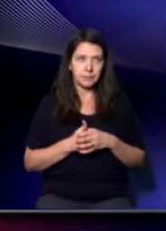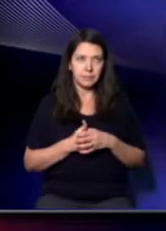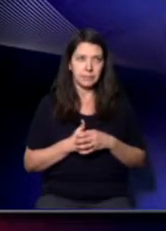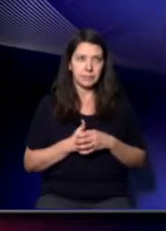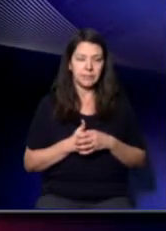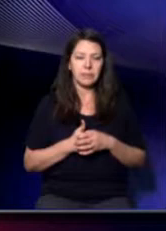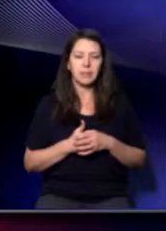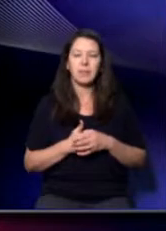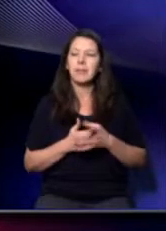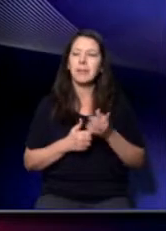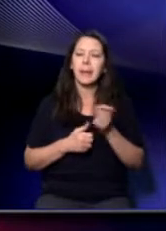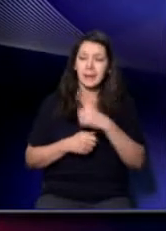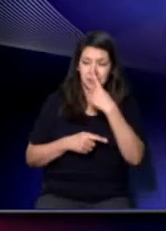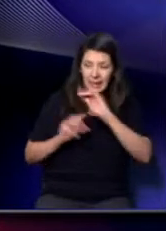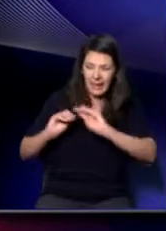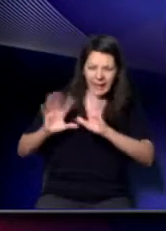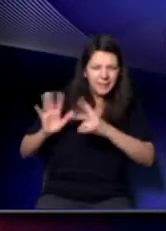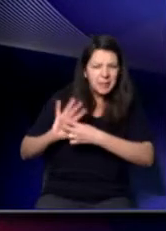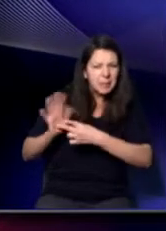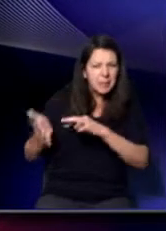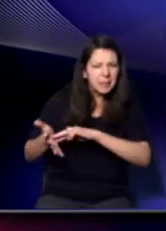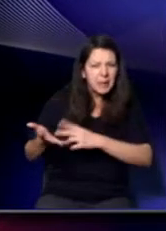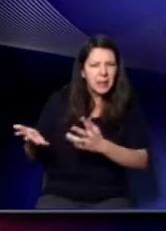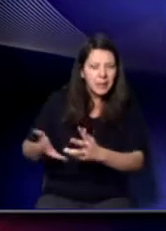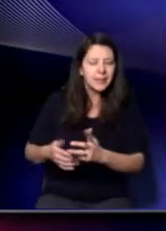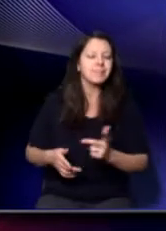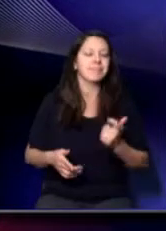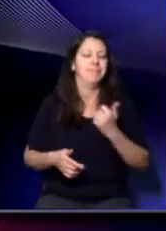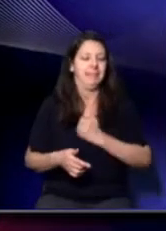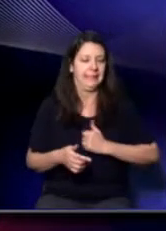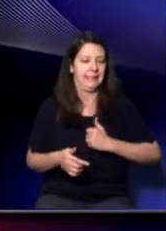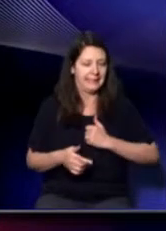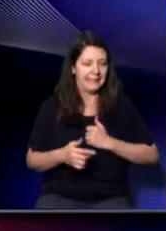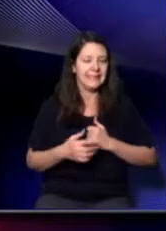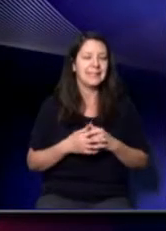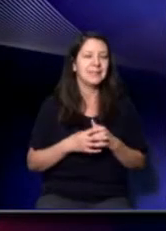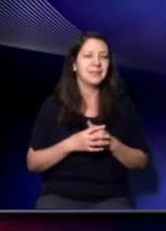Could you clarify that question? Sorry.